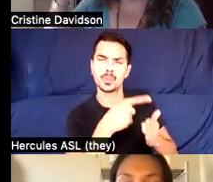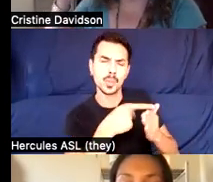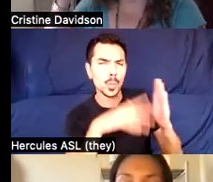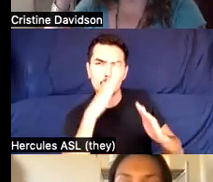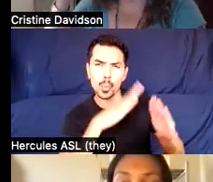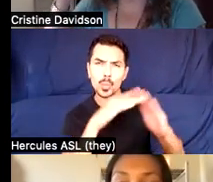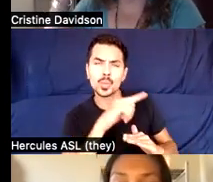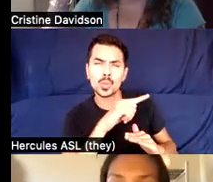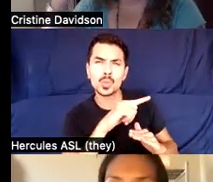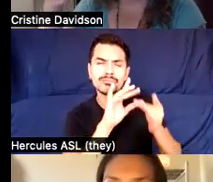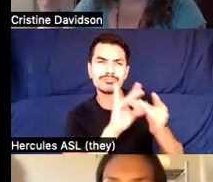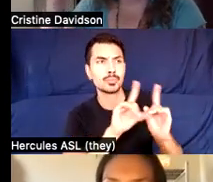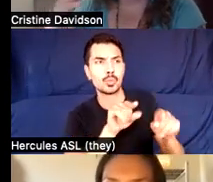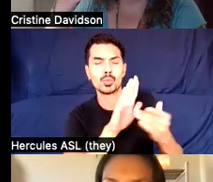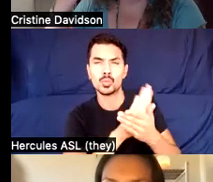So